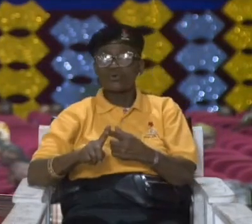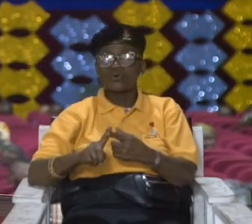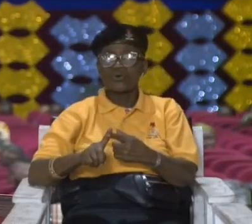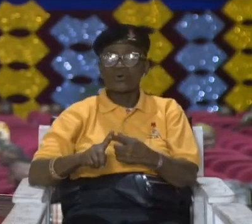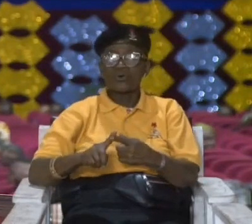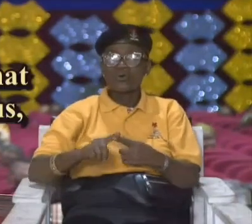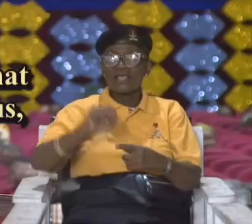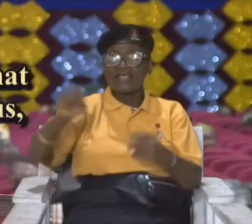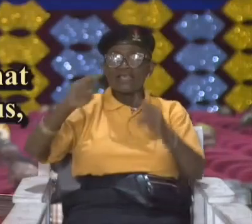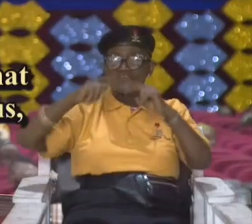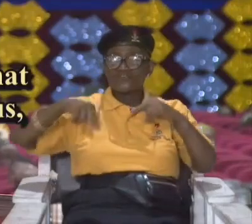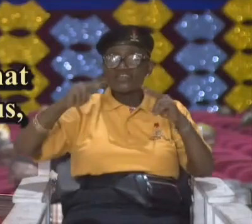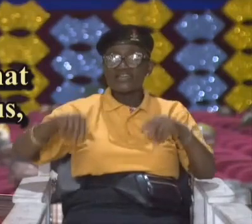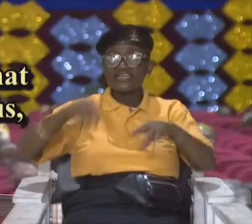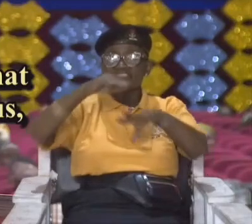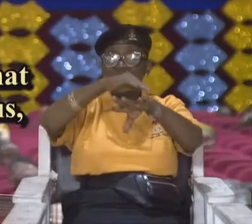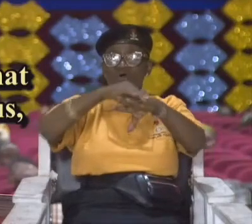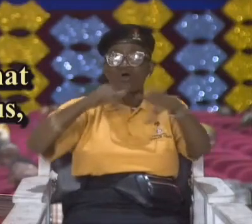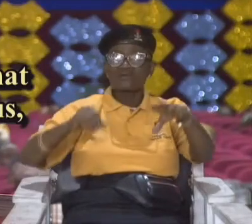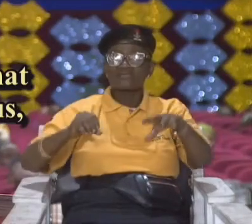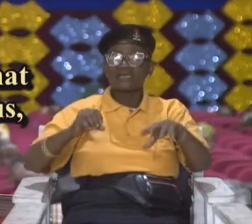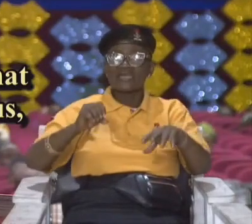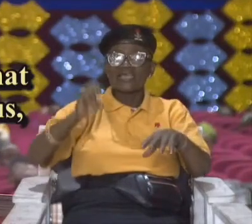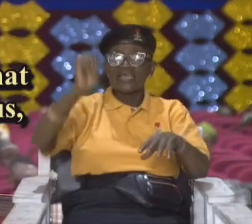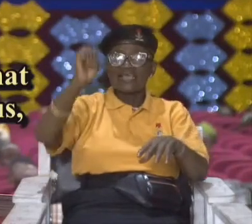a village called Emmaus.